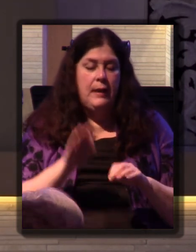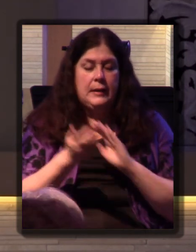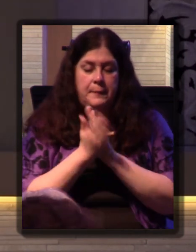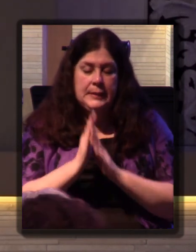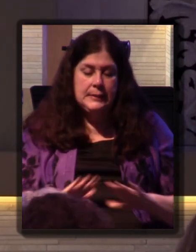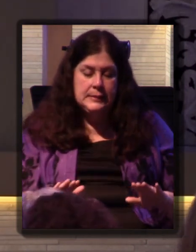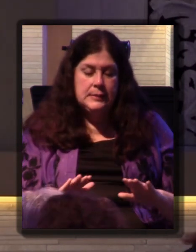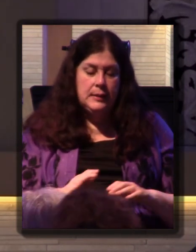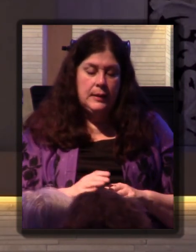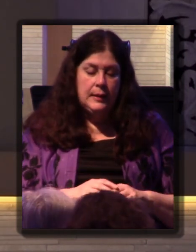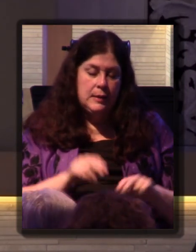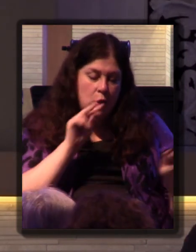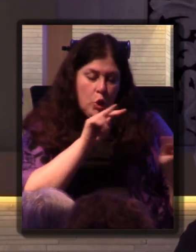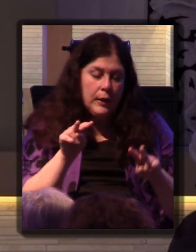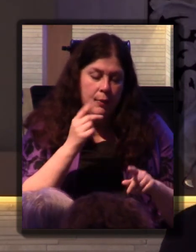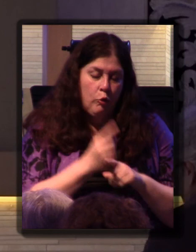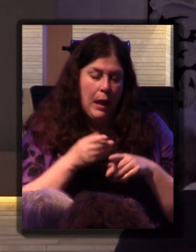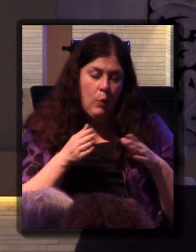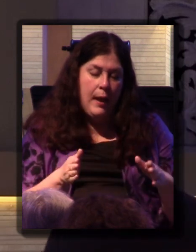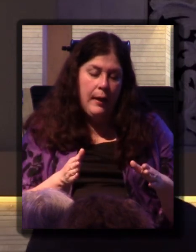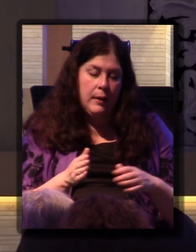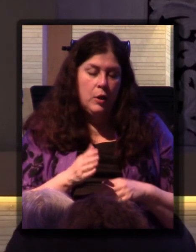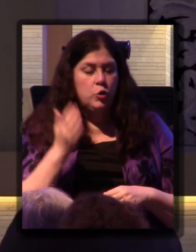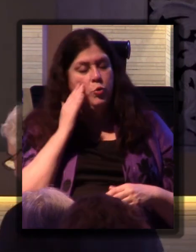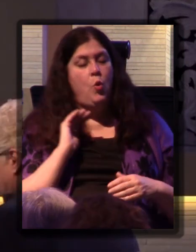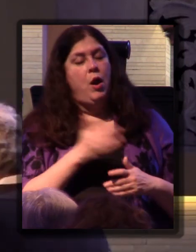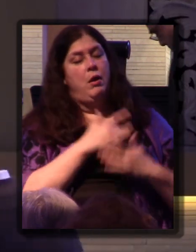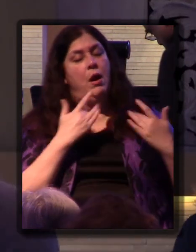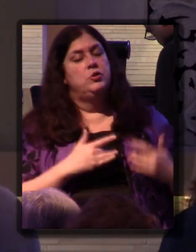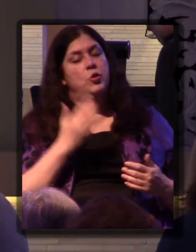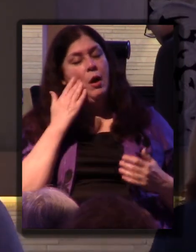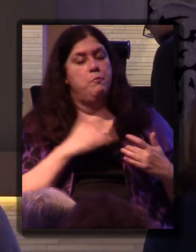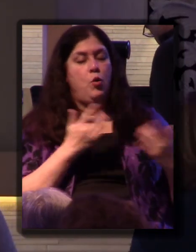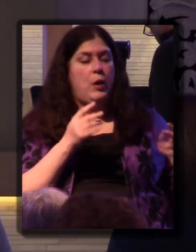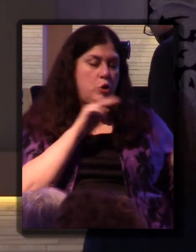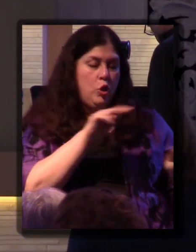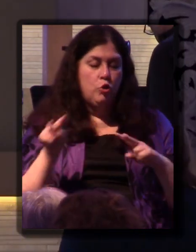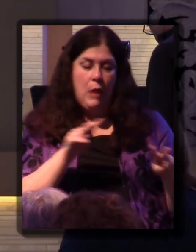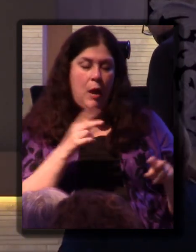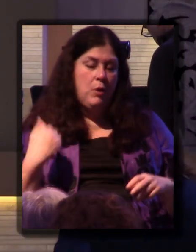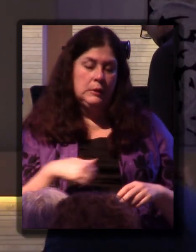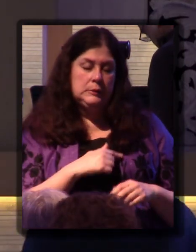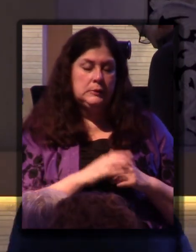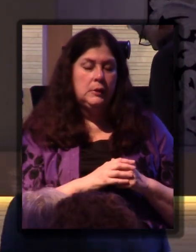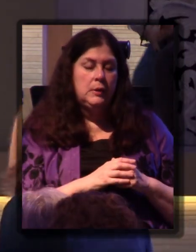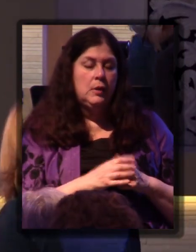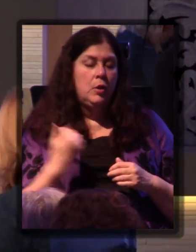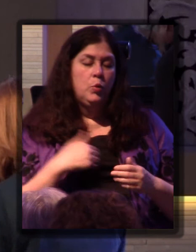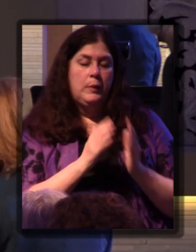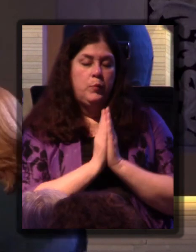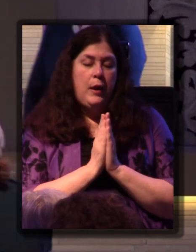that the key to finding peace is looking the right way. And Lord, you know our hearts, and you know how prone we are to look around